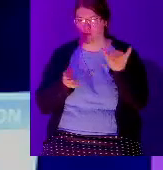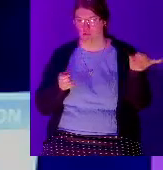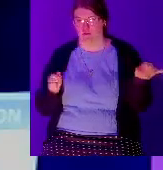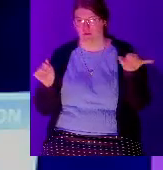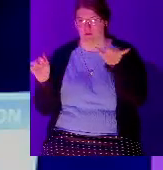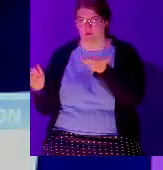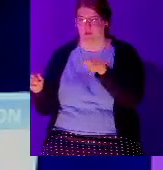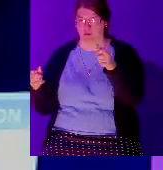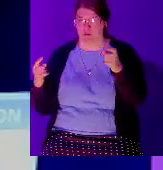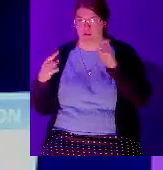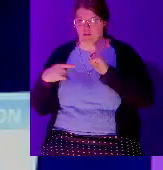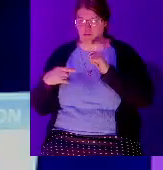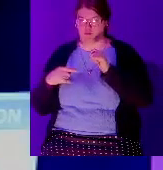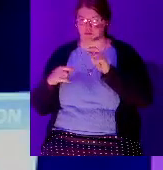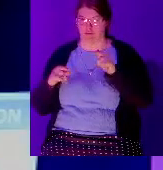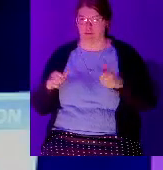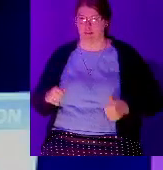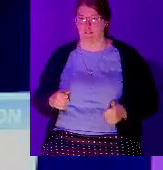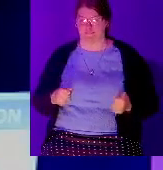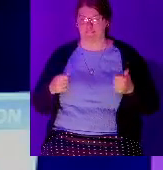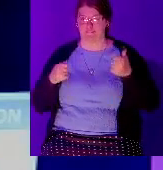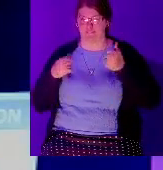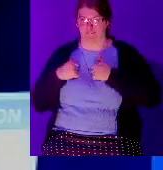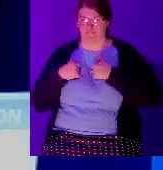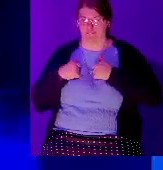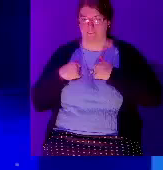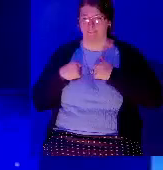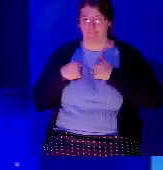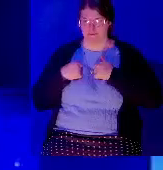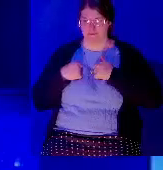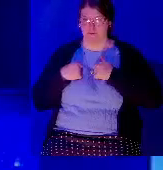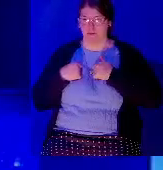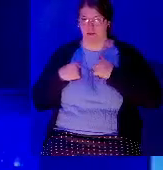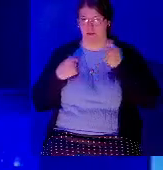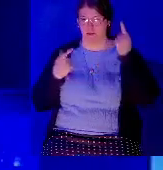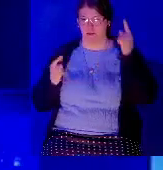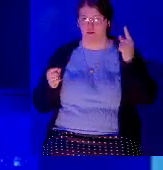fact, Lord, that you have blessed us with a place to gather,